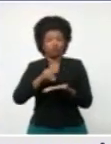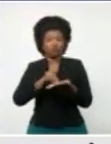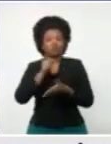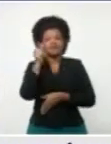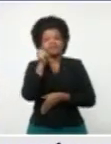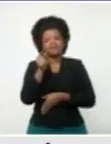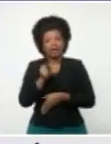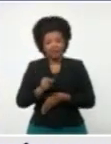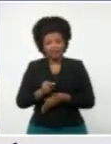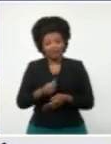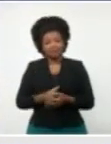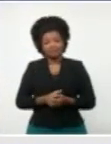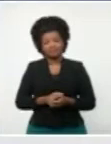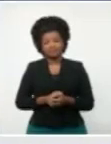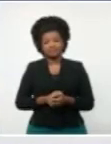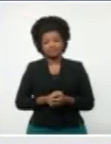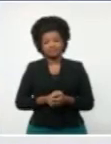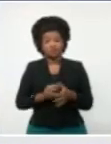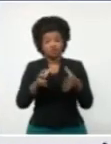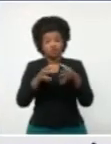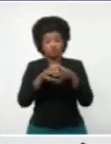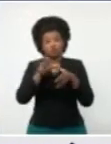Lombardy region in Italy.